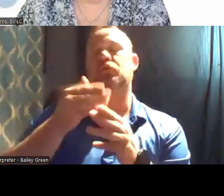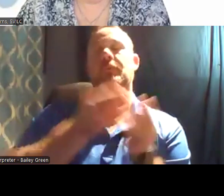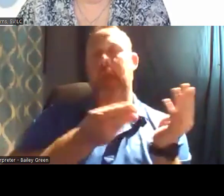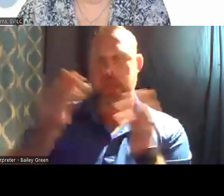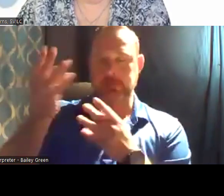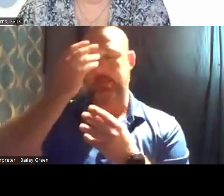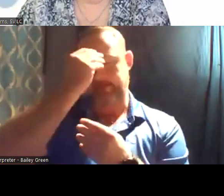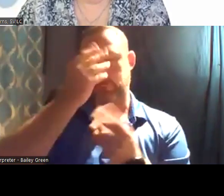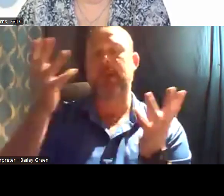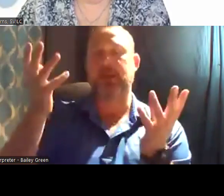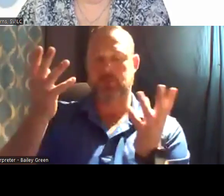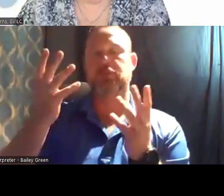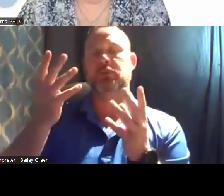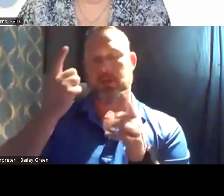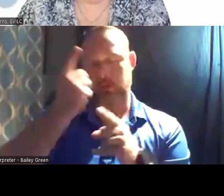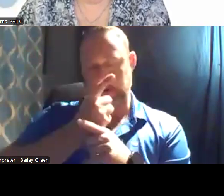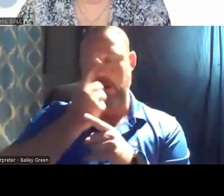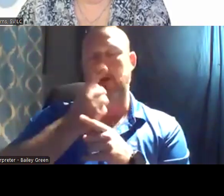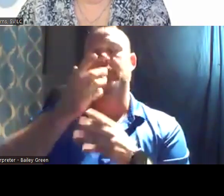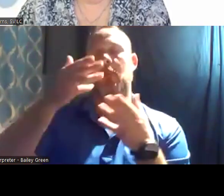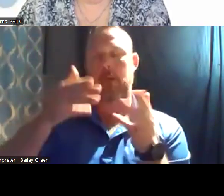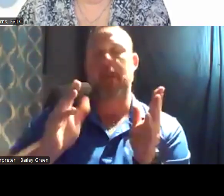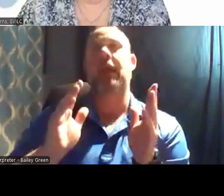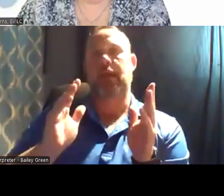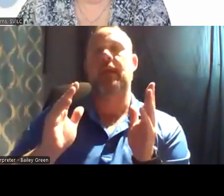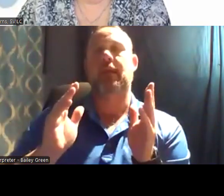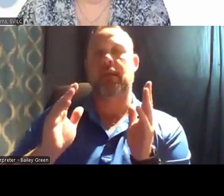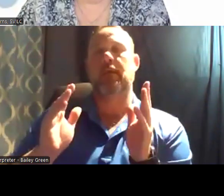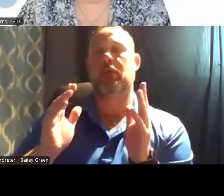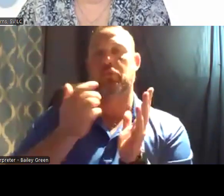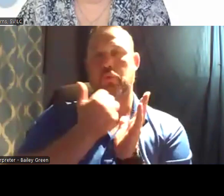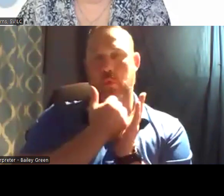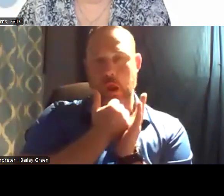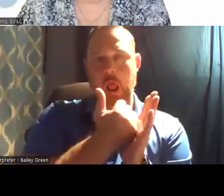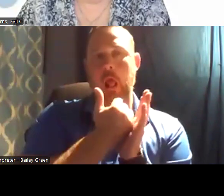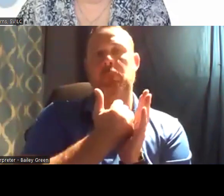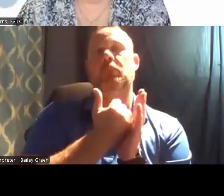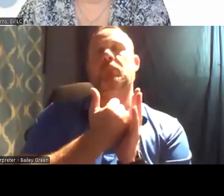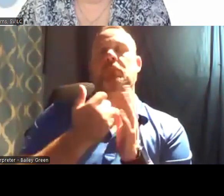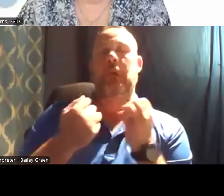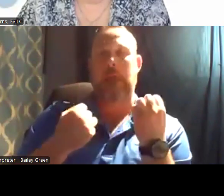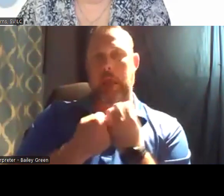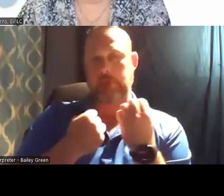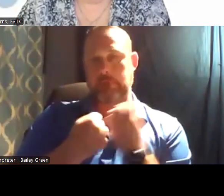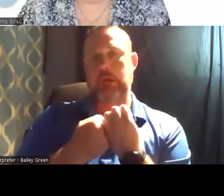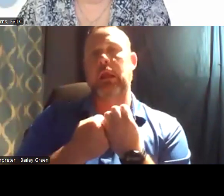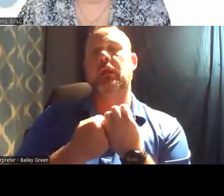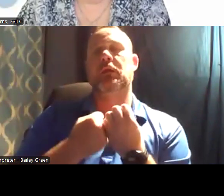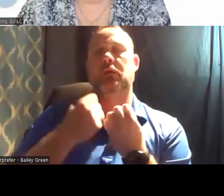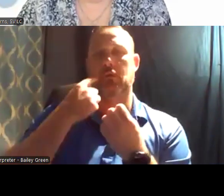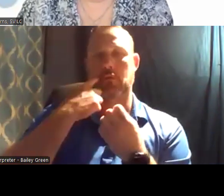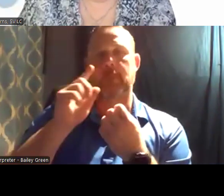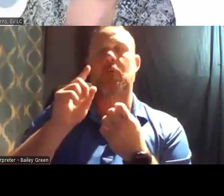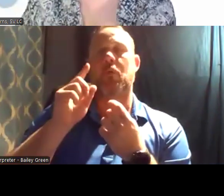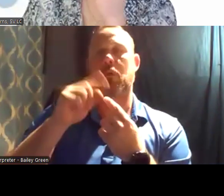consumers in a timely manner and in a way to help them advocate for these things